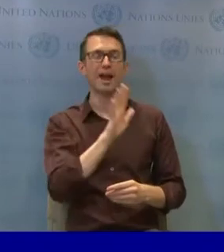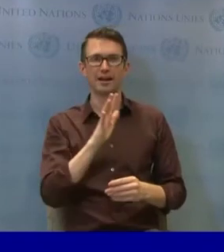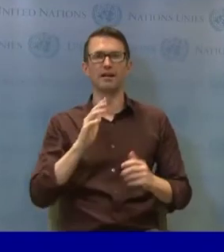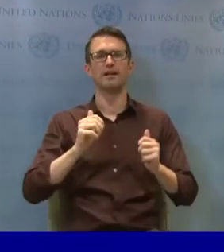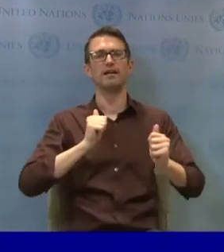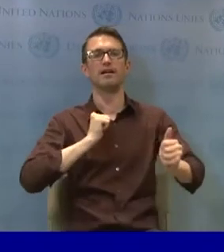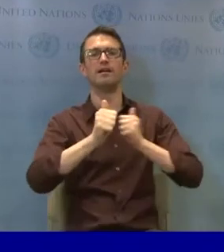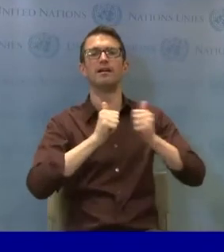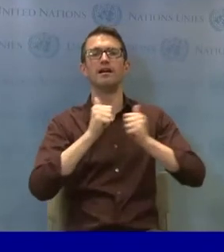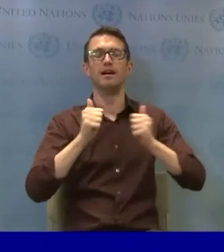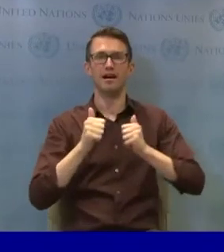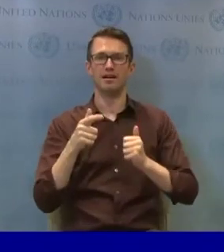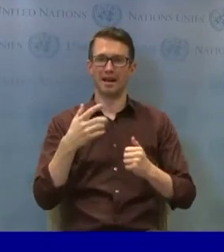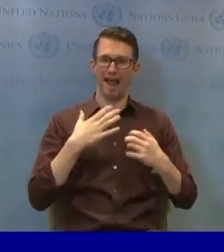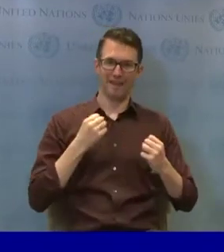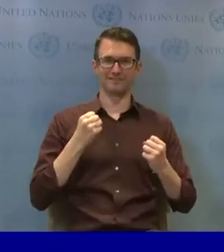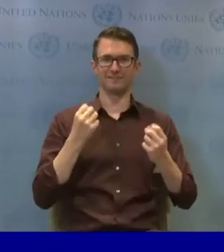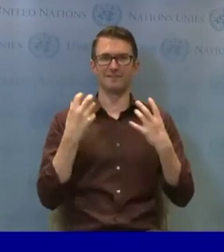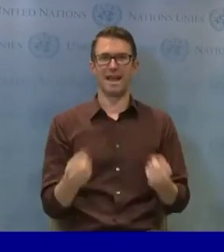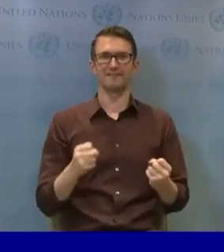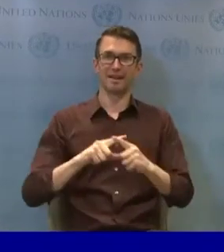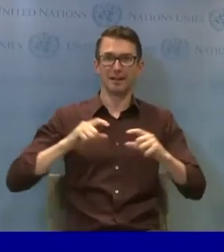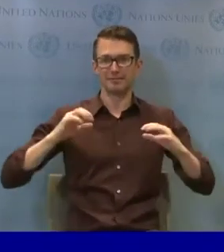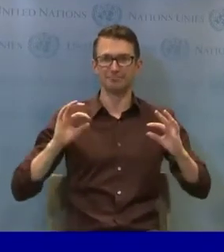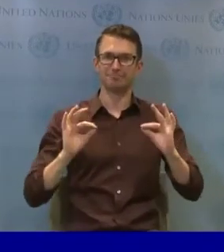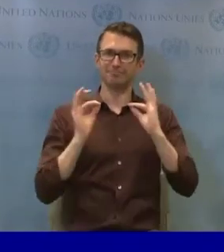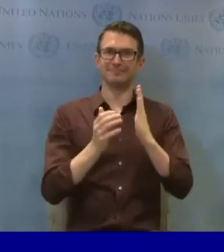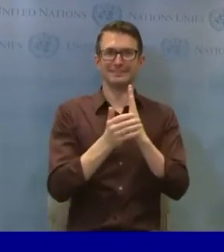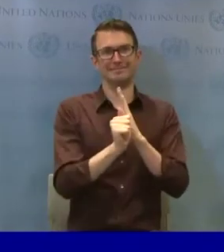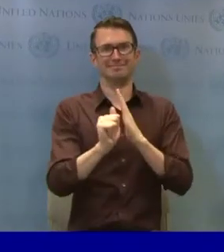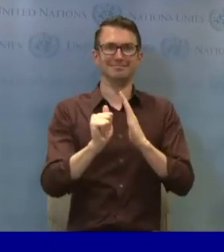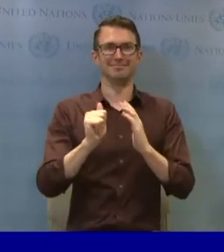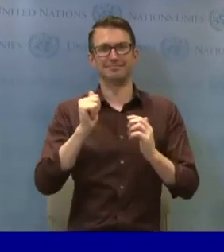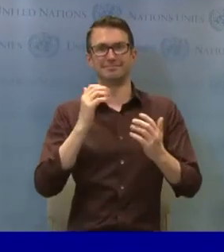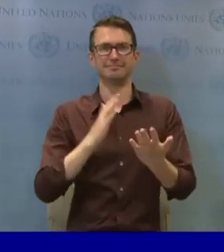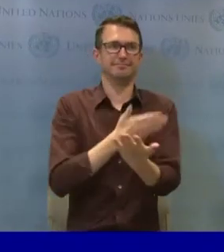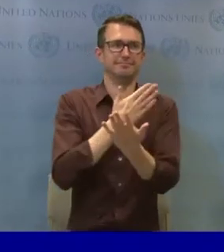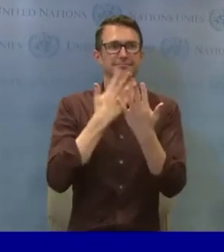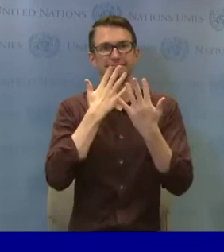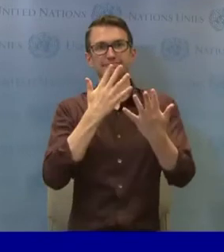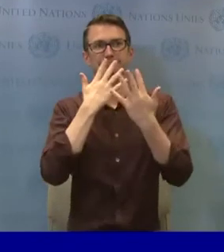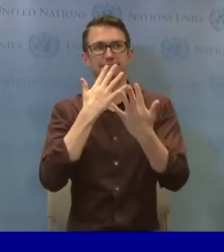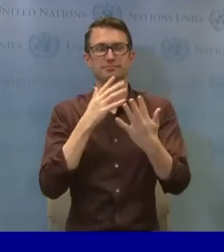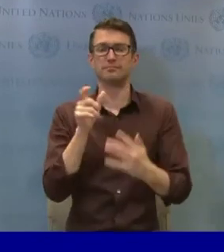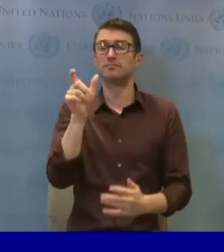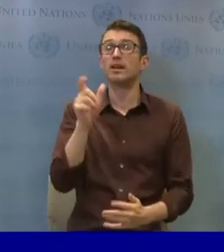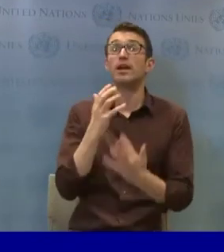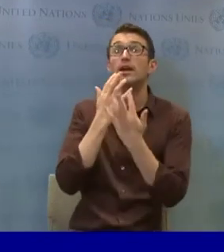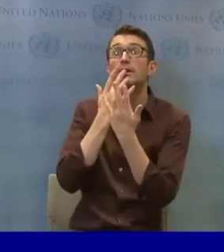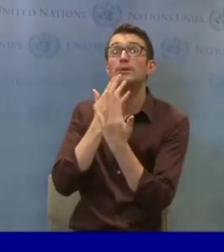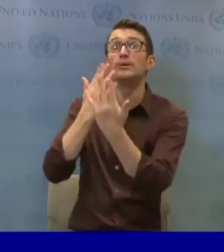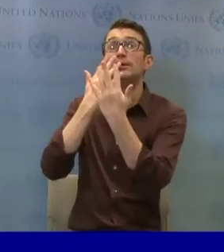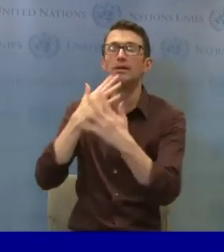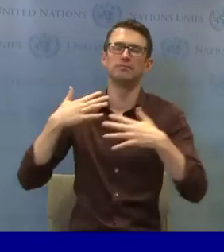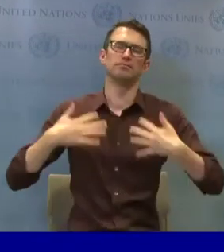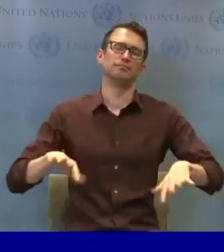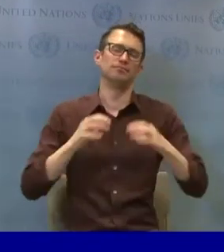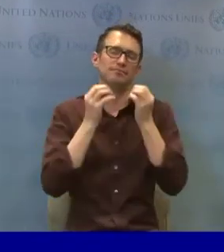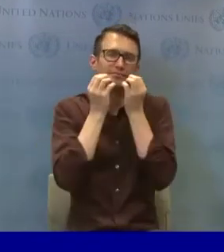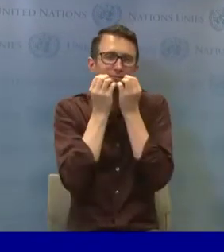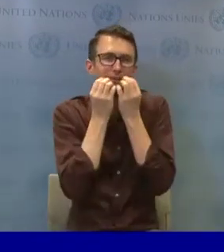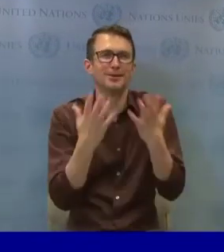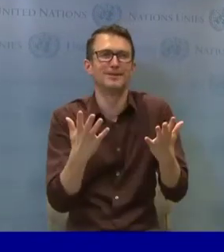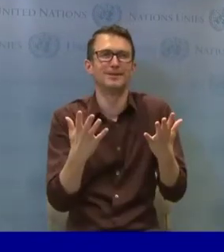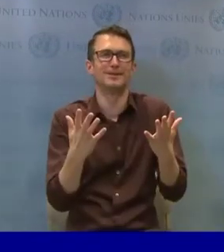power of her voice and her enormous talent and abilities as a singer demolished all barriers and made her shine in